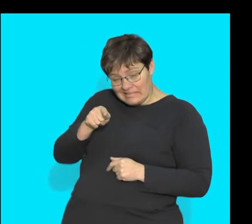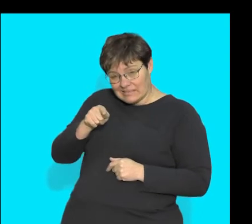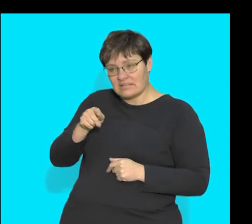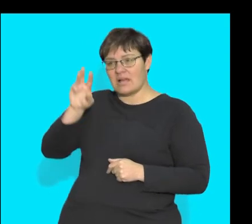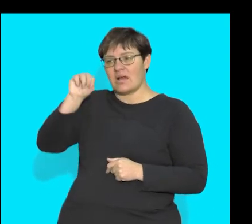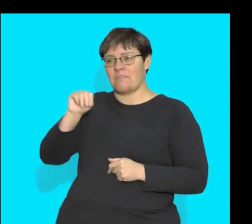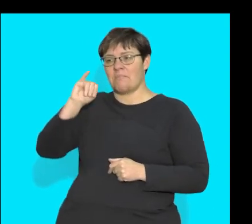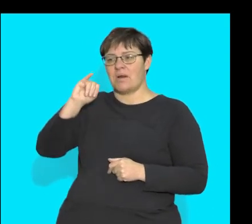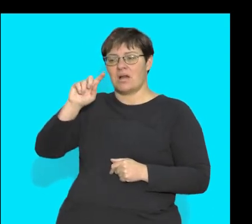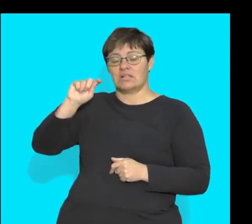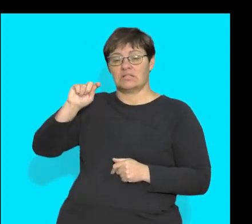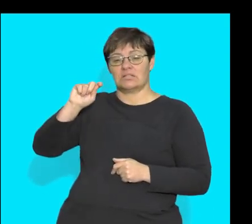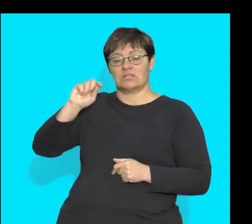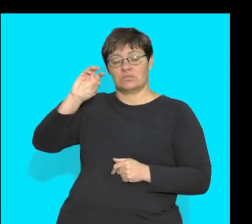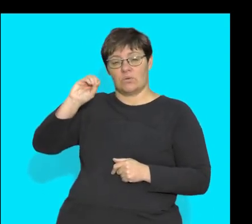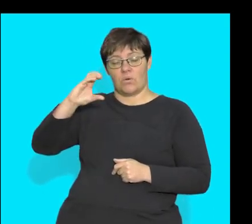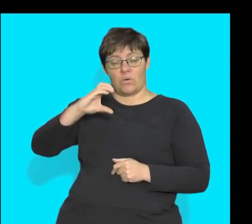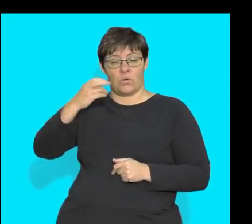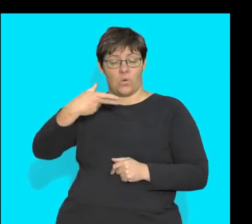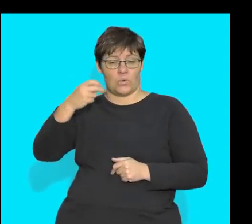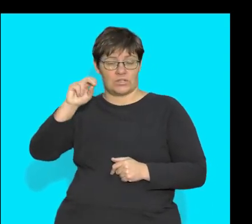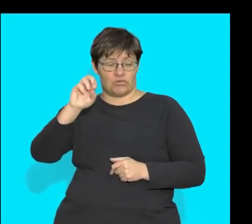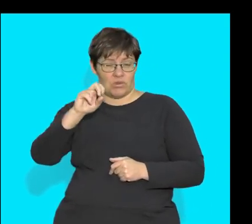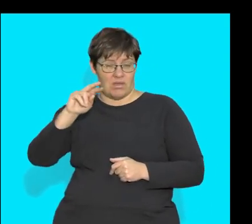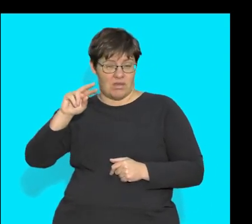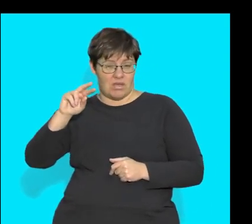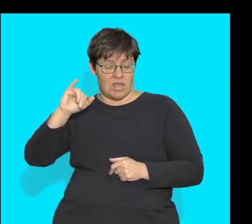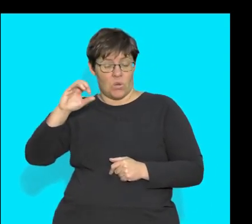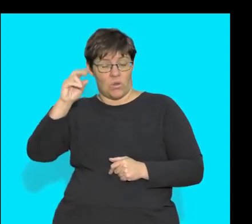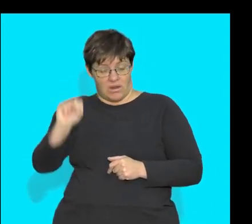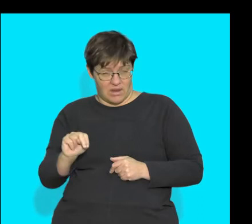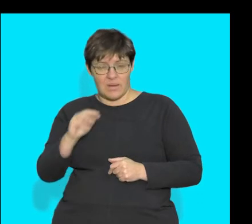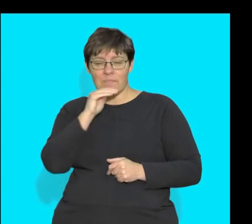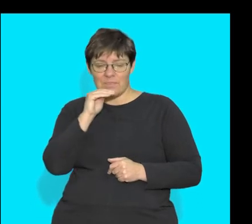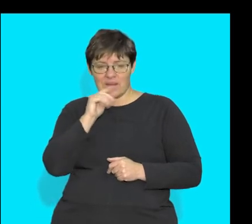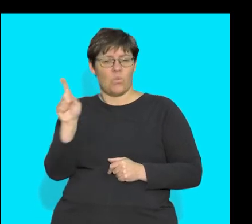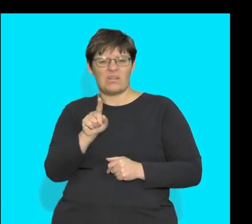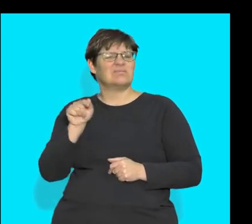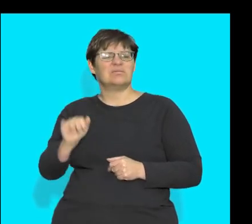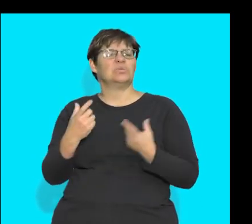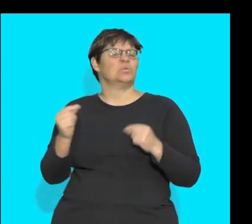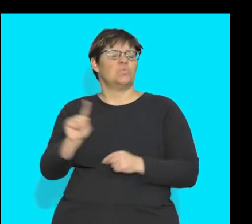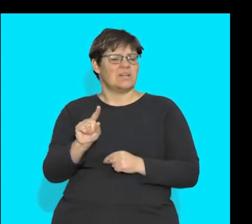was a mitochondria. What is the process? The process is cellular